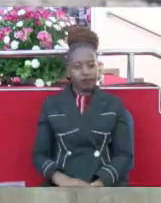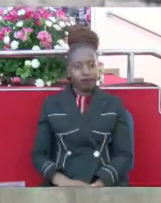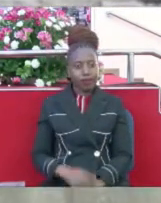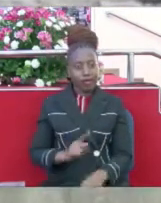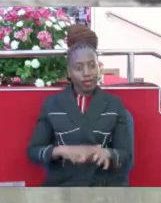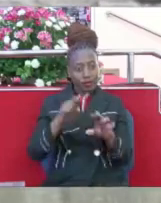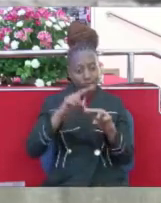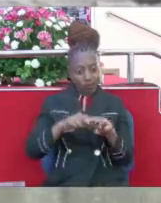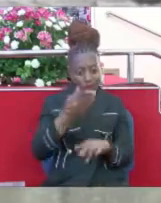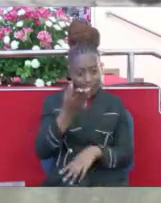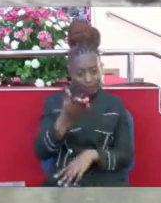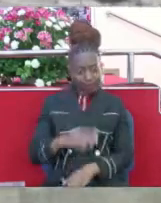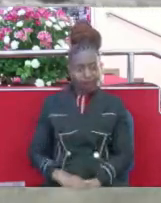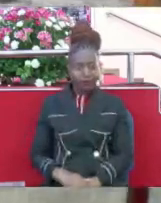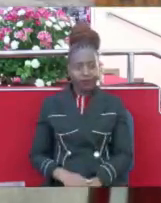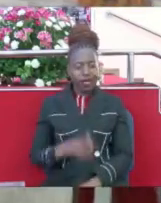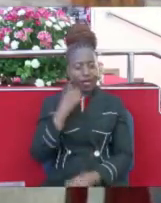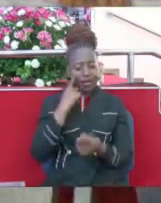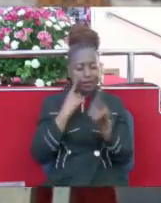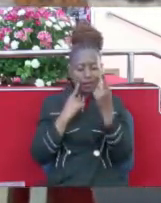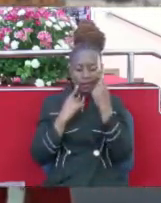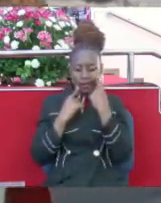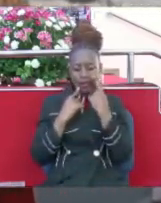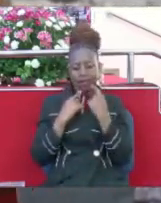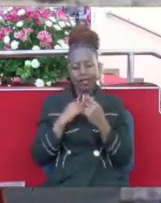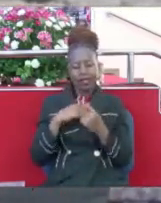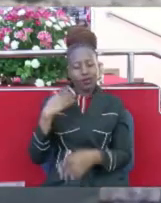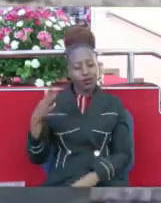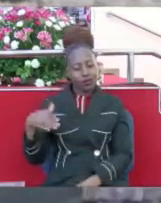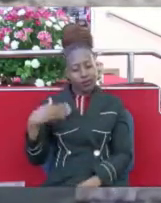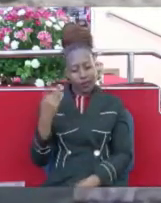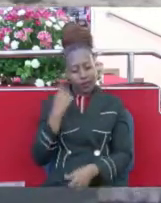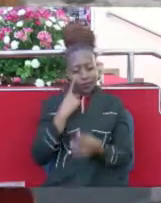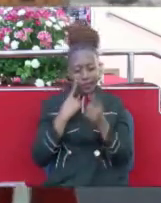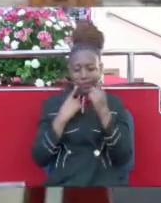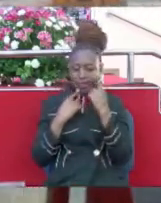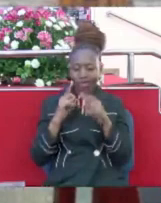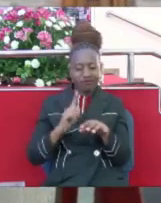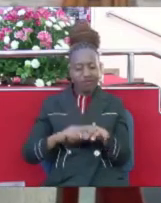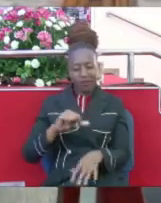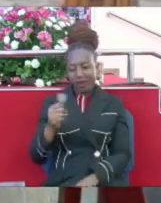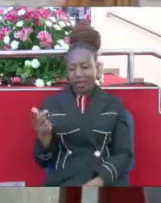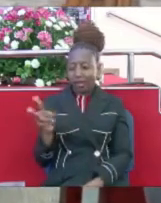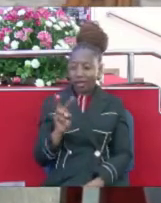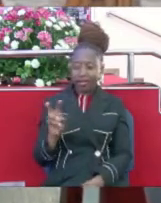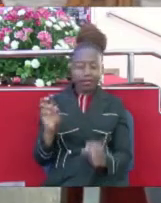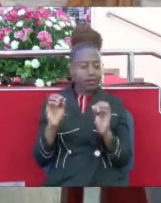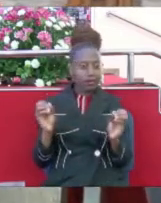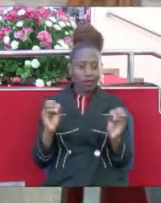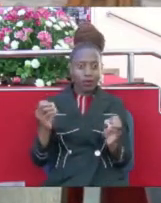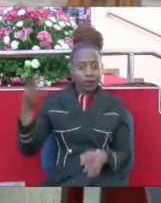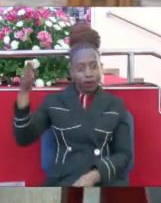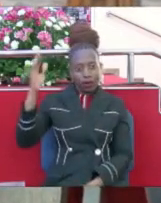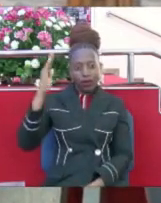there. And those tears that you keep crying right in your bedroom, in your pillow, when nobody is seeing, he knows them.